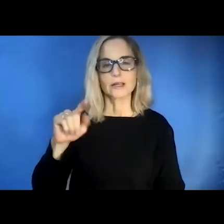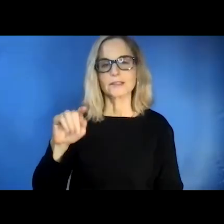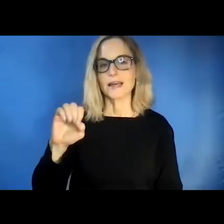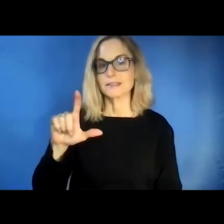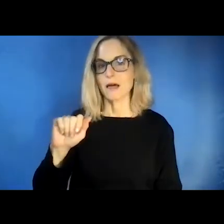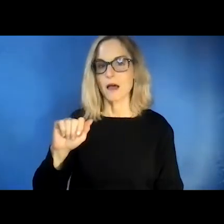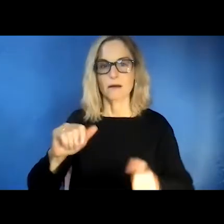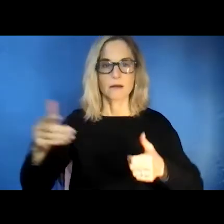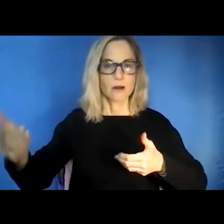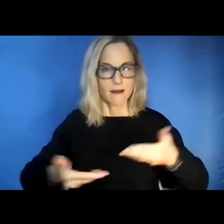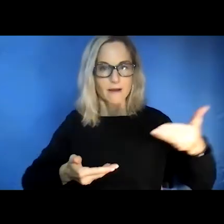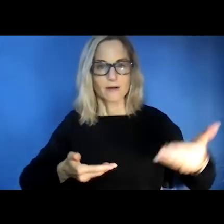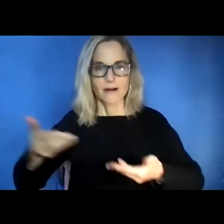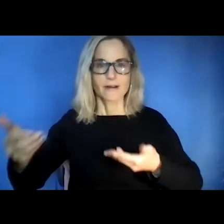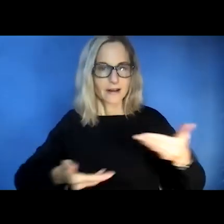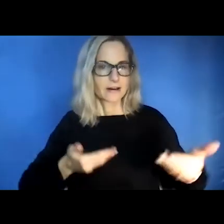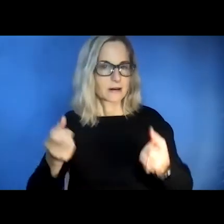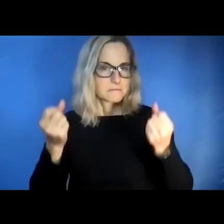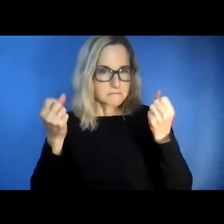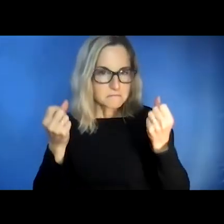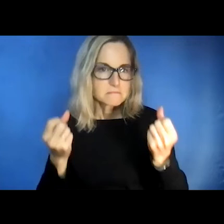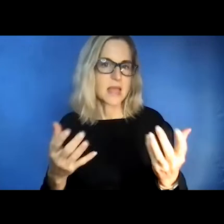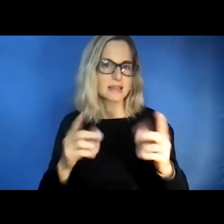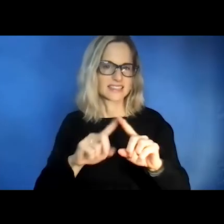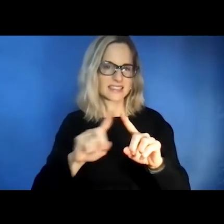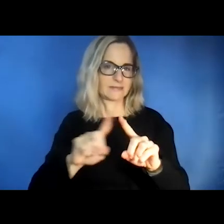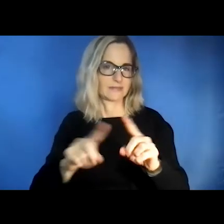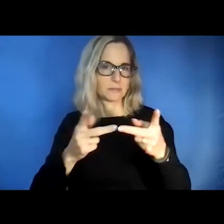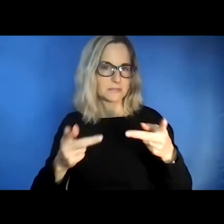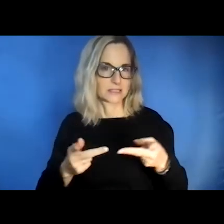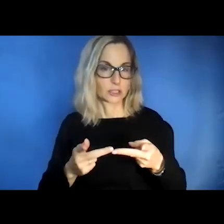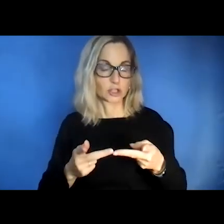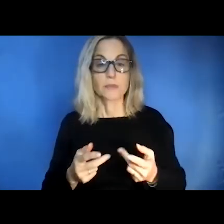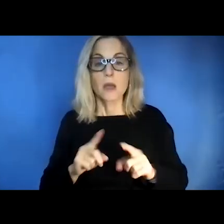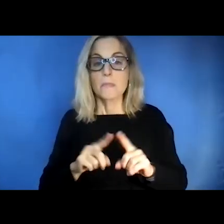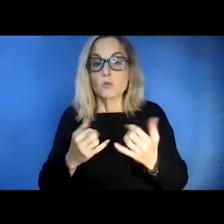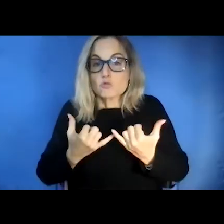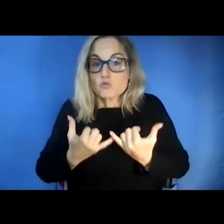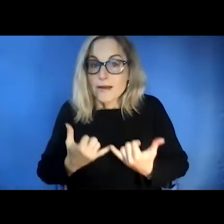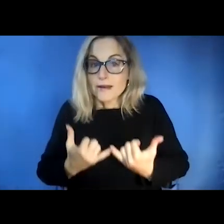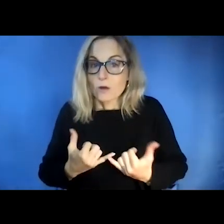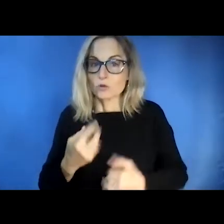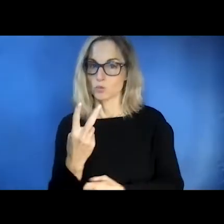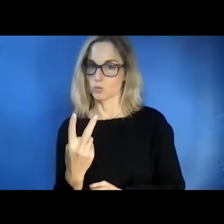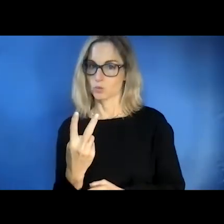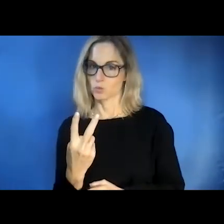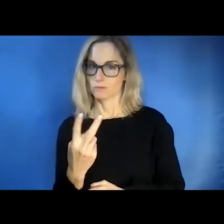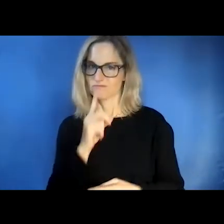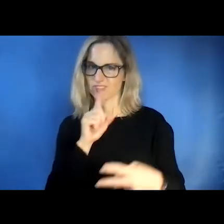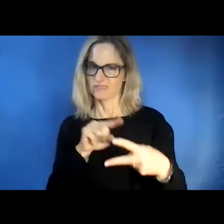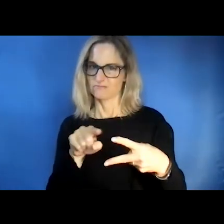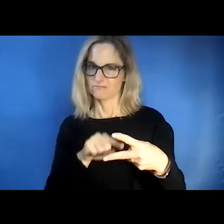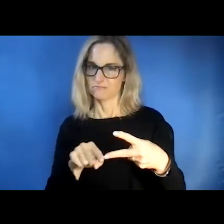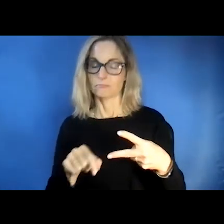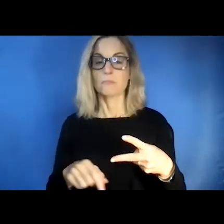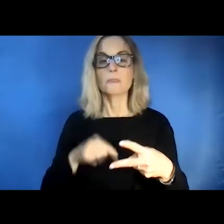of positions, but currently their immediate need is focused on 2 specific positions. One is